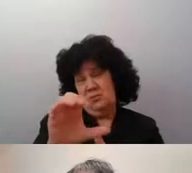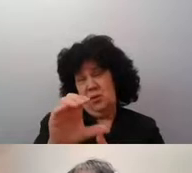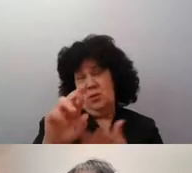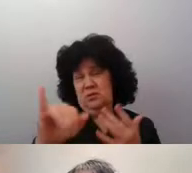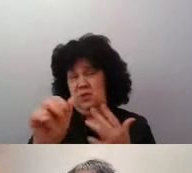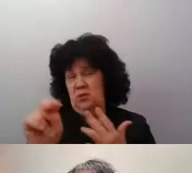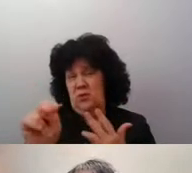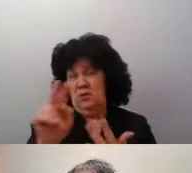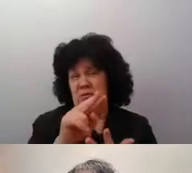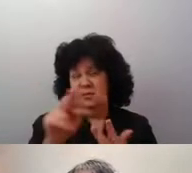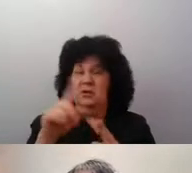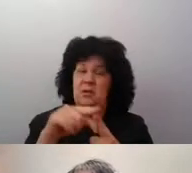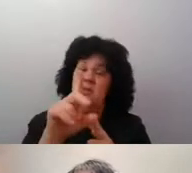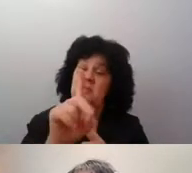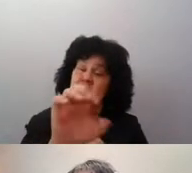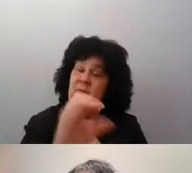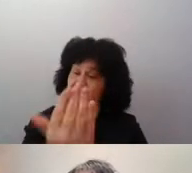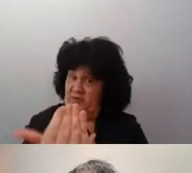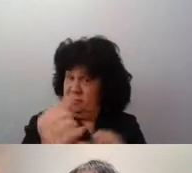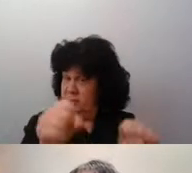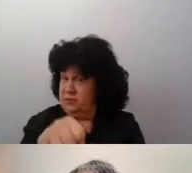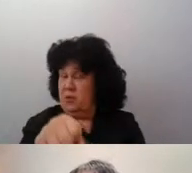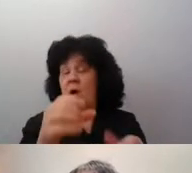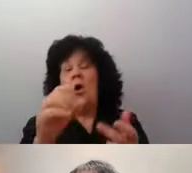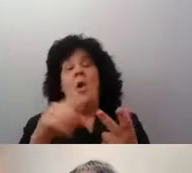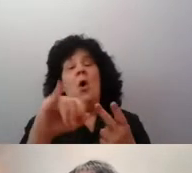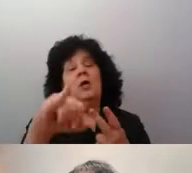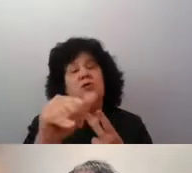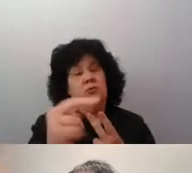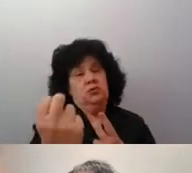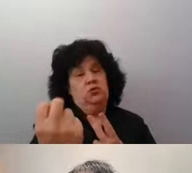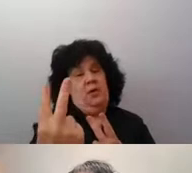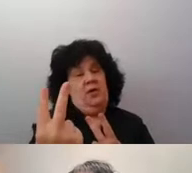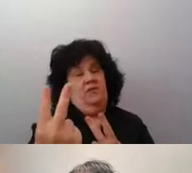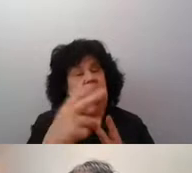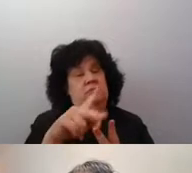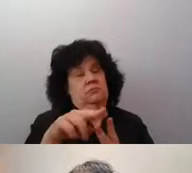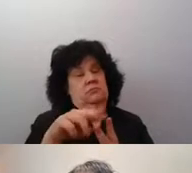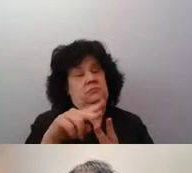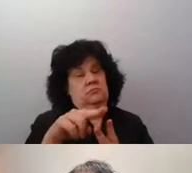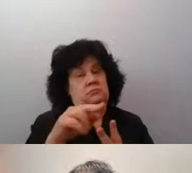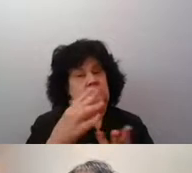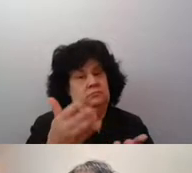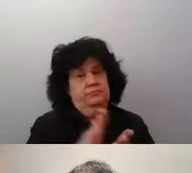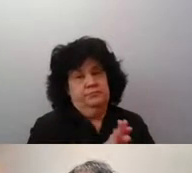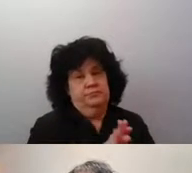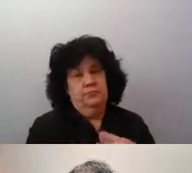2 days we're looking at either December 15th or January 12th. I don't know, Stephanie, did I mention those dates